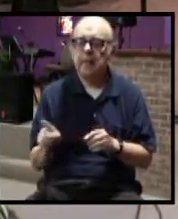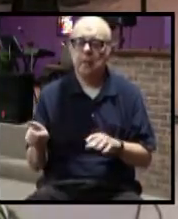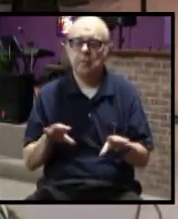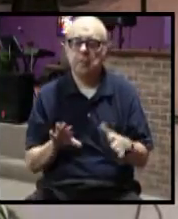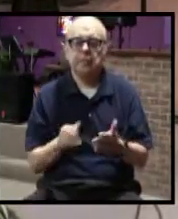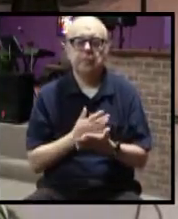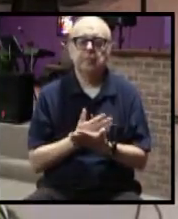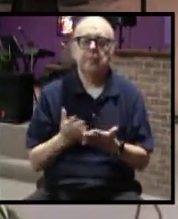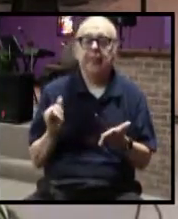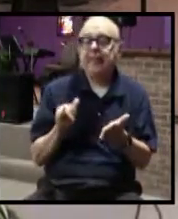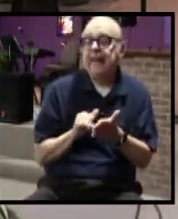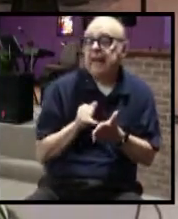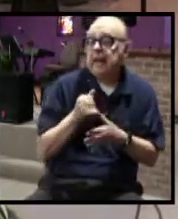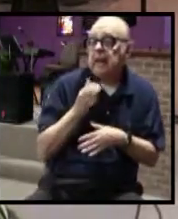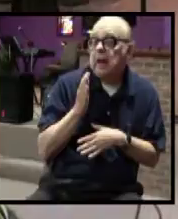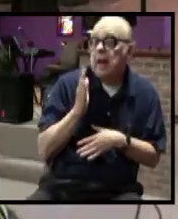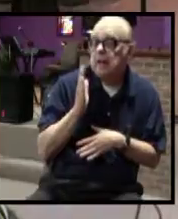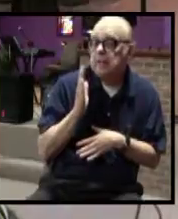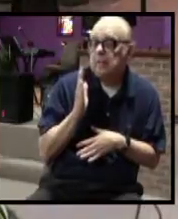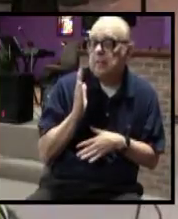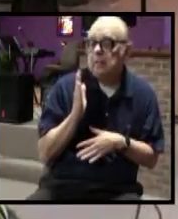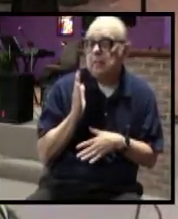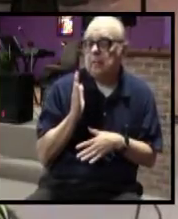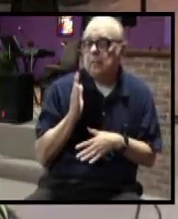they were doing something that God,